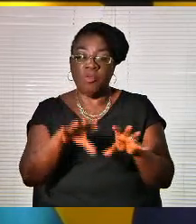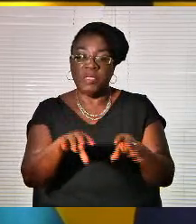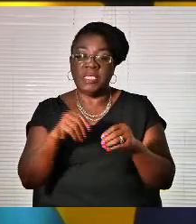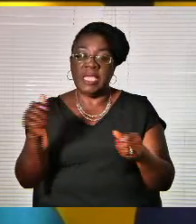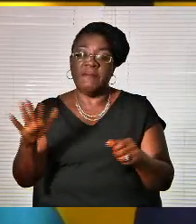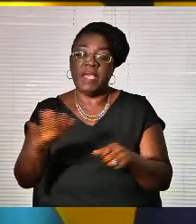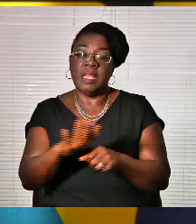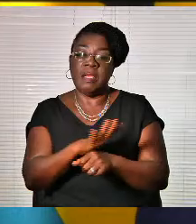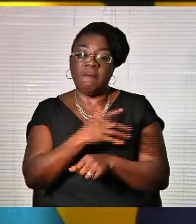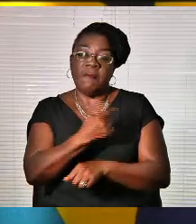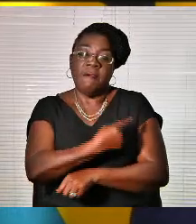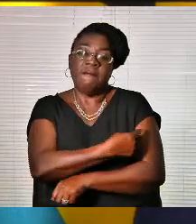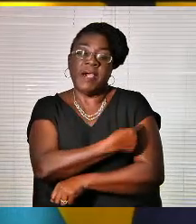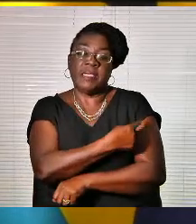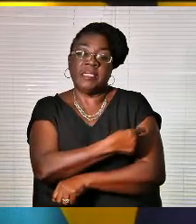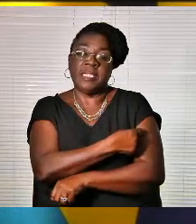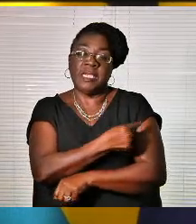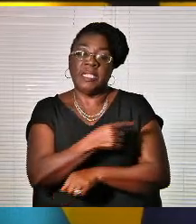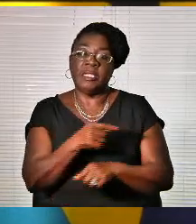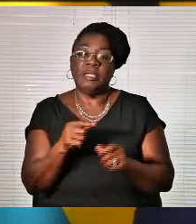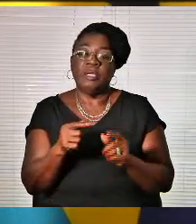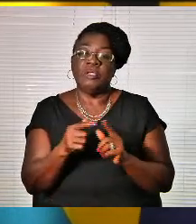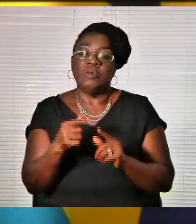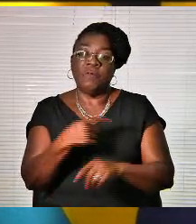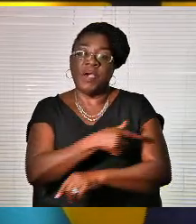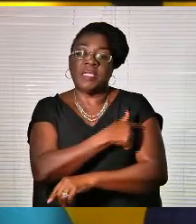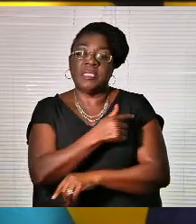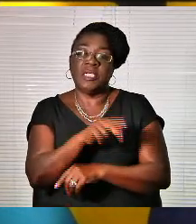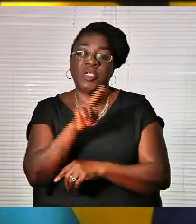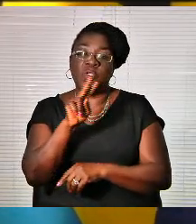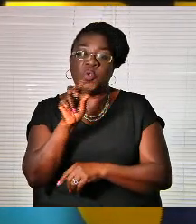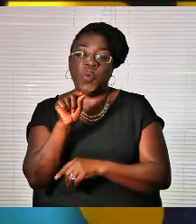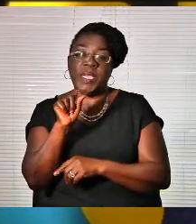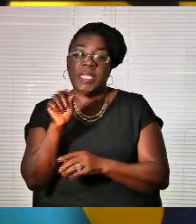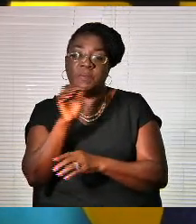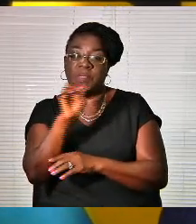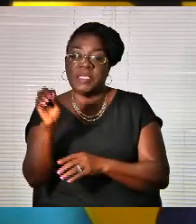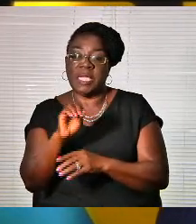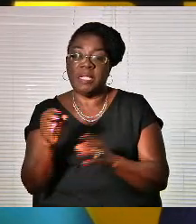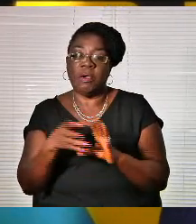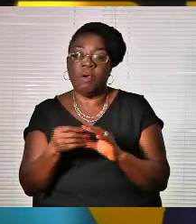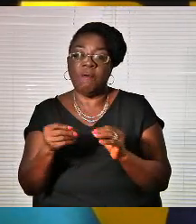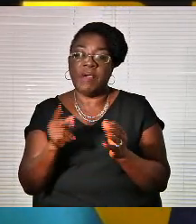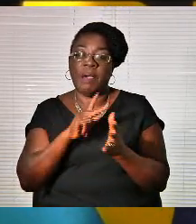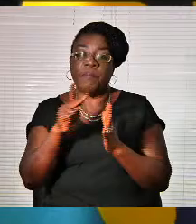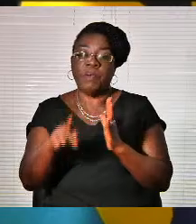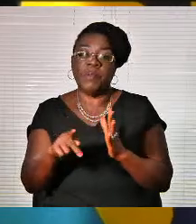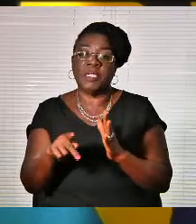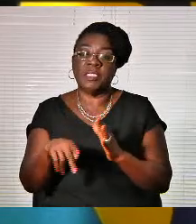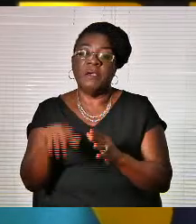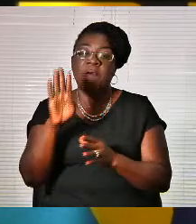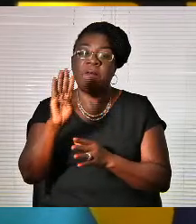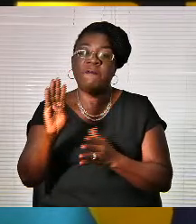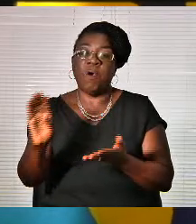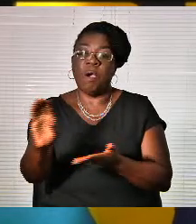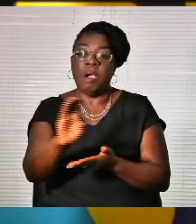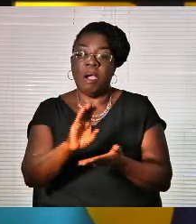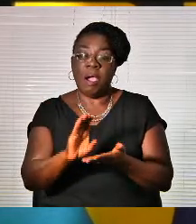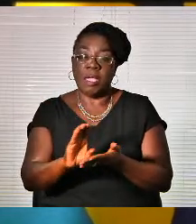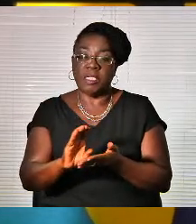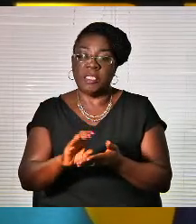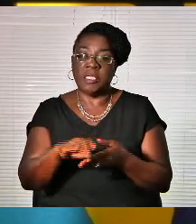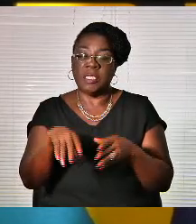vaccine in the first tranche to vaccinate 20% of our population, which, if you're looking at 400,000 persons, is about